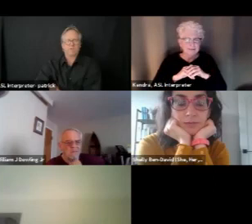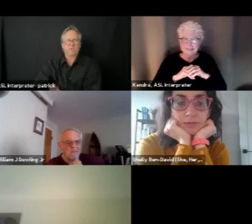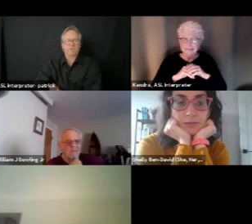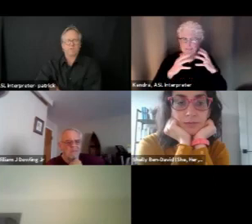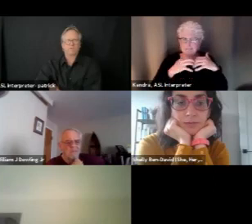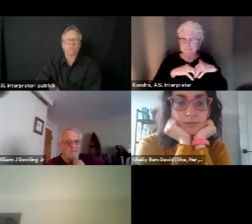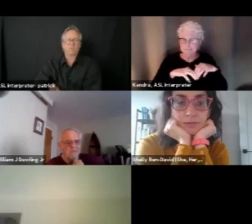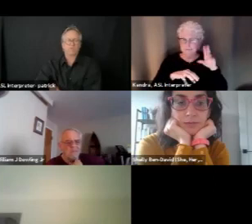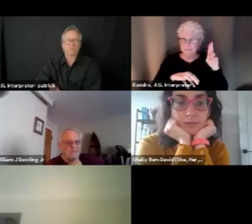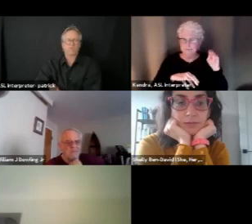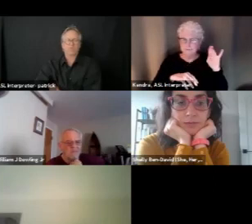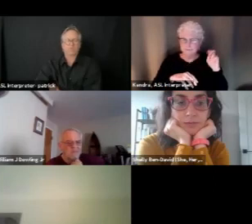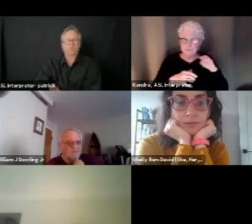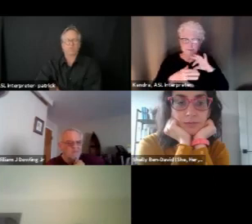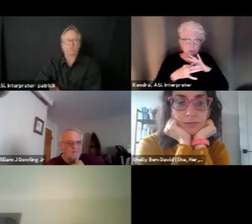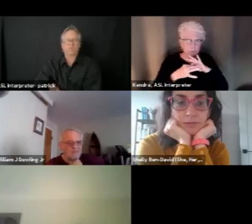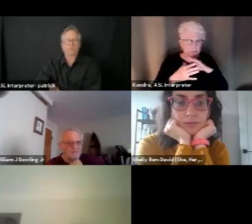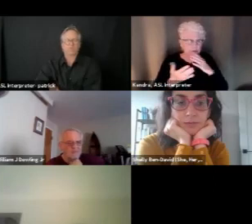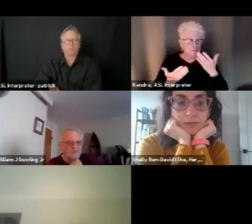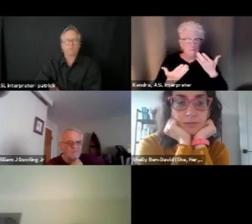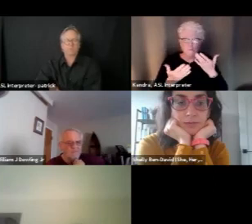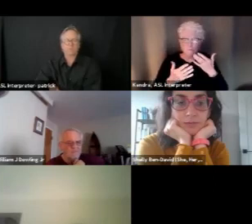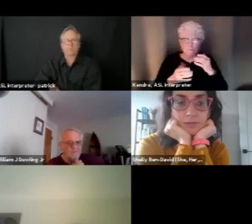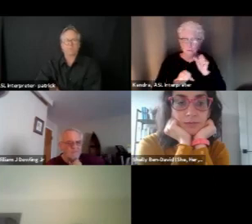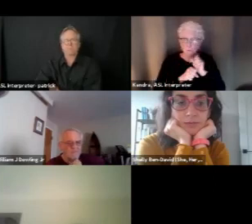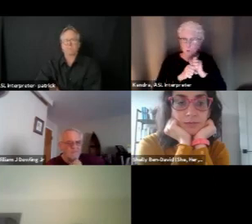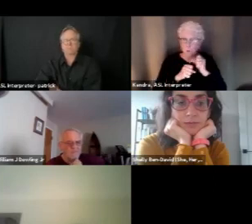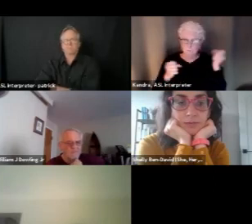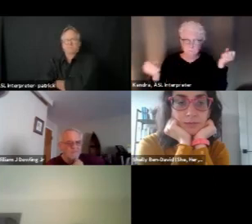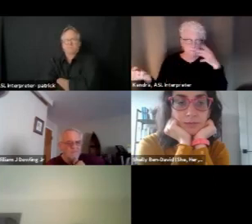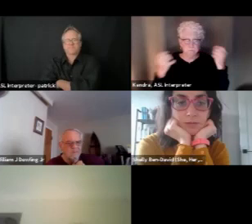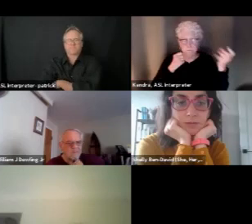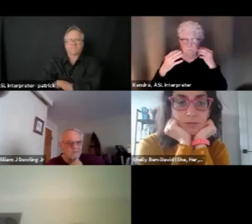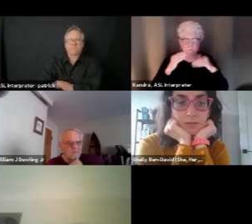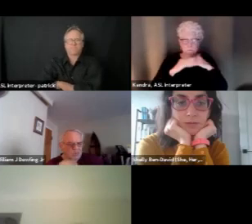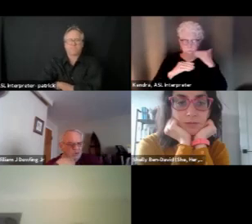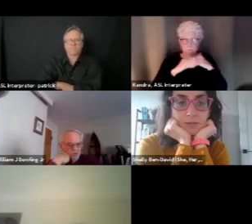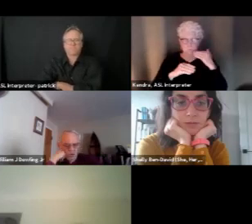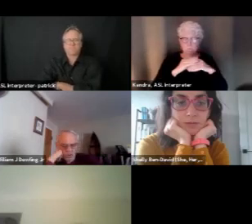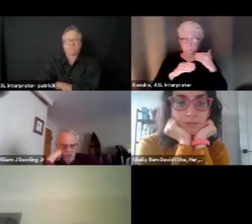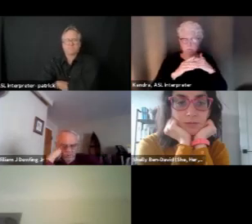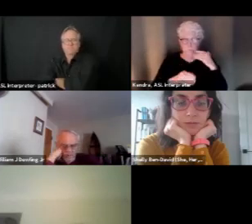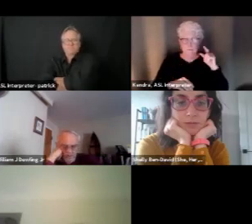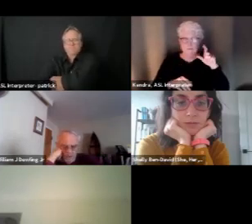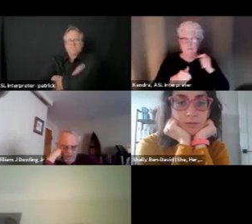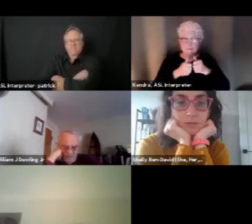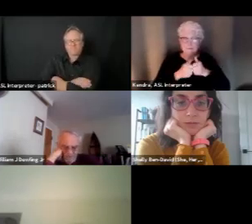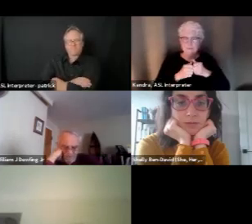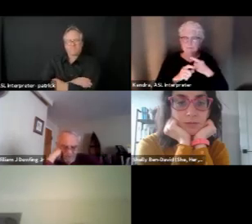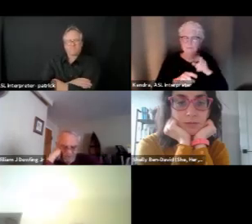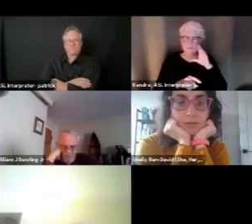from work anymore. You're constantly bombarded by emails and text messages from your, coworkers and that sort of thing.